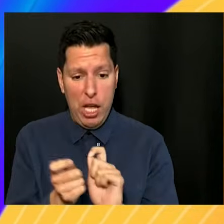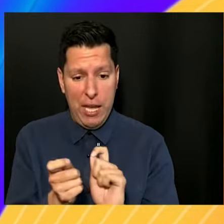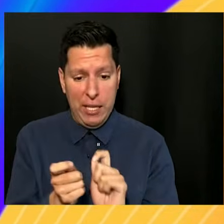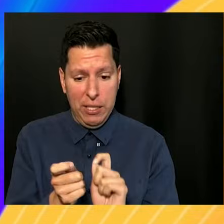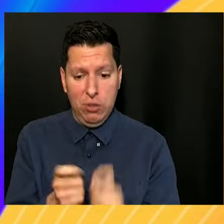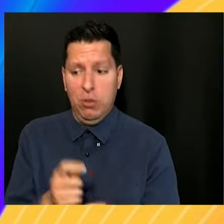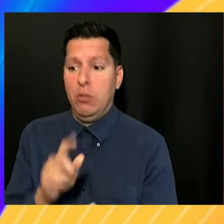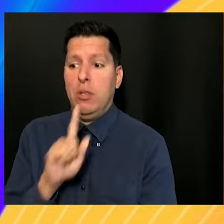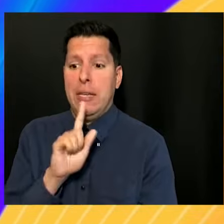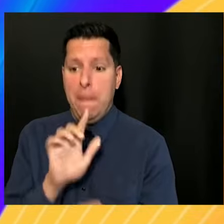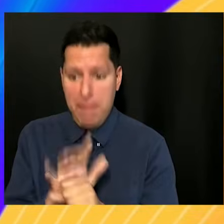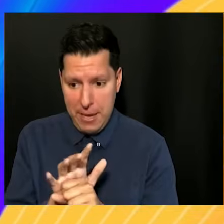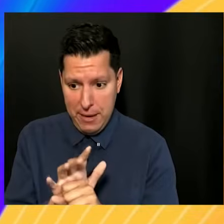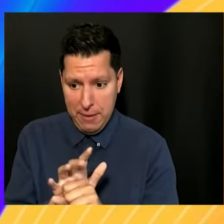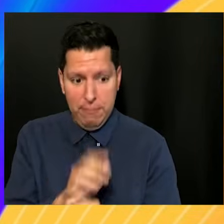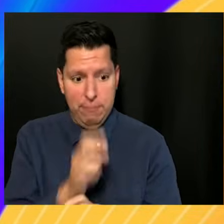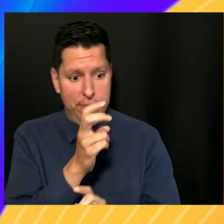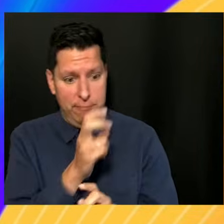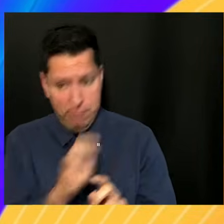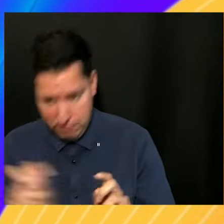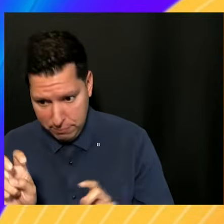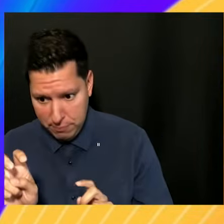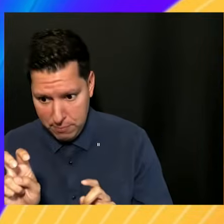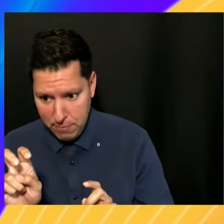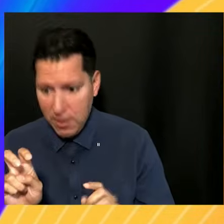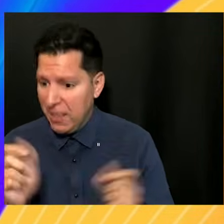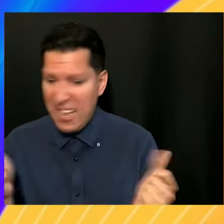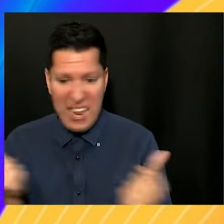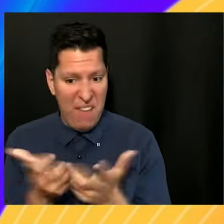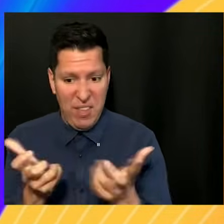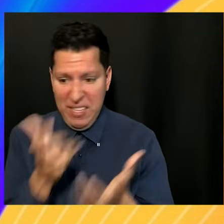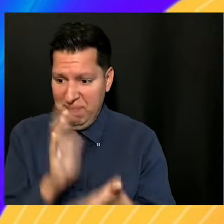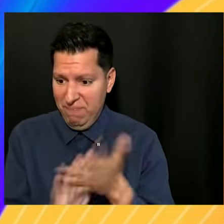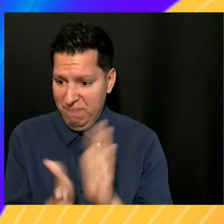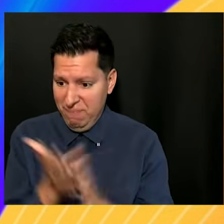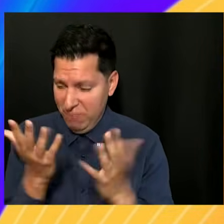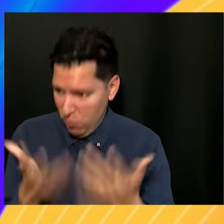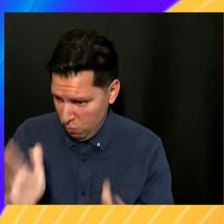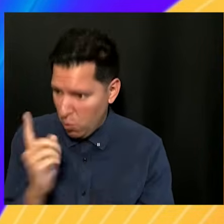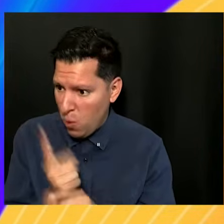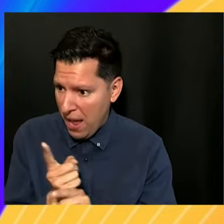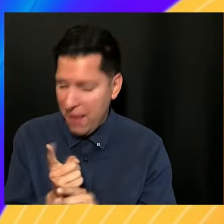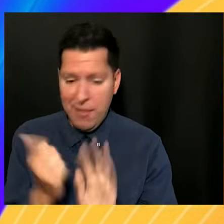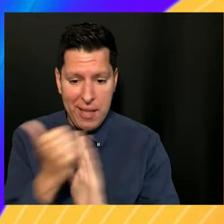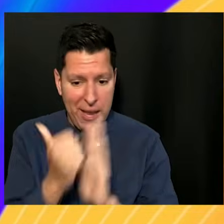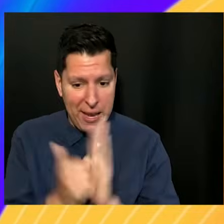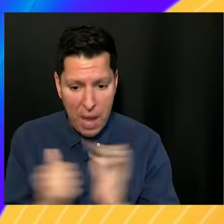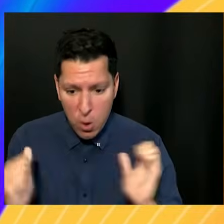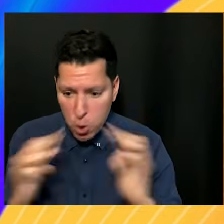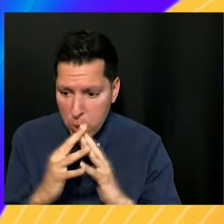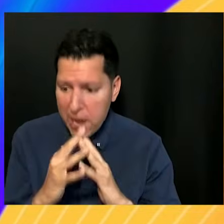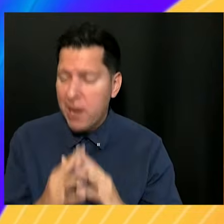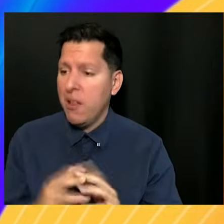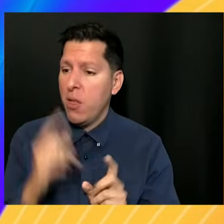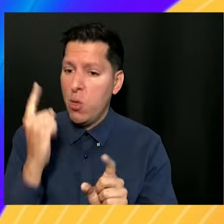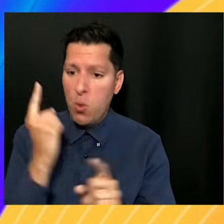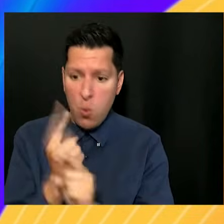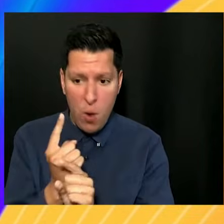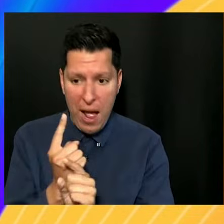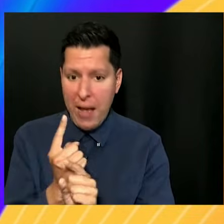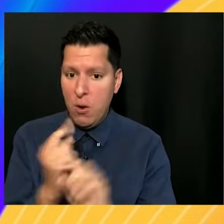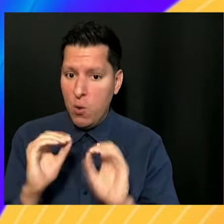that. Yep. And then everything is done. The account is created. It's put in the right OU in